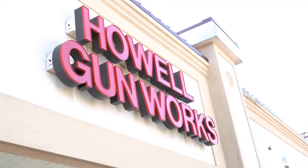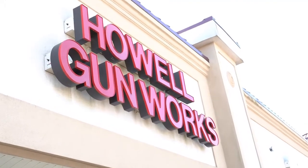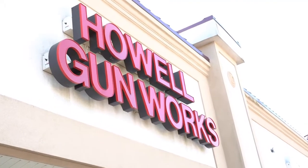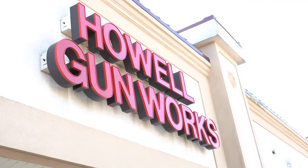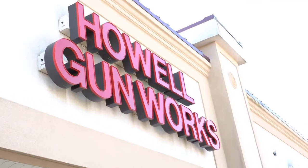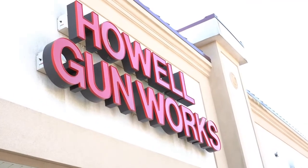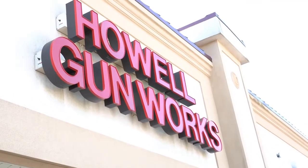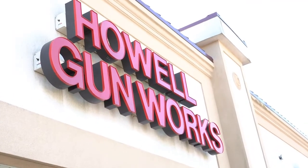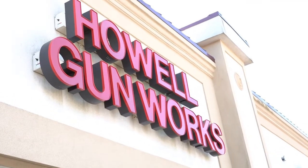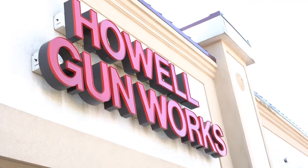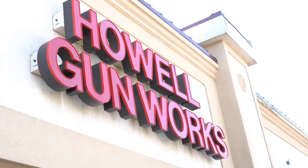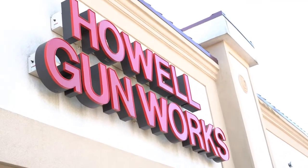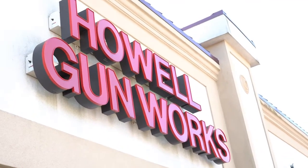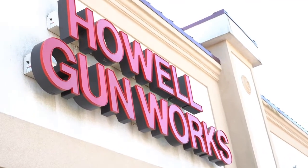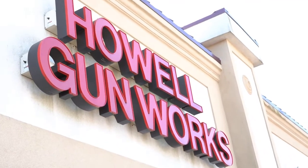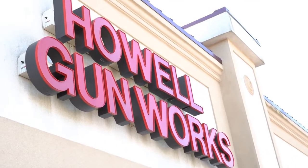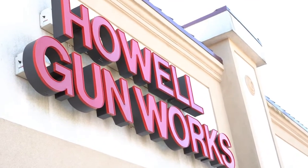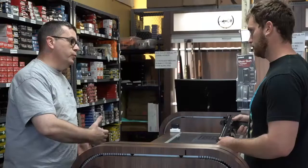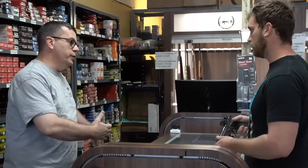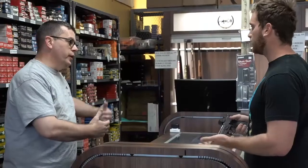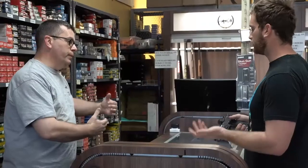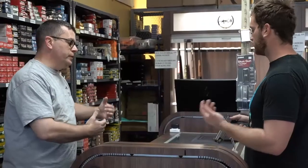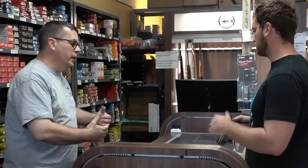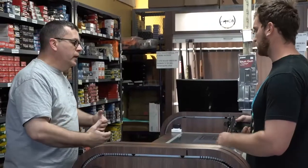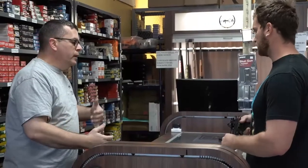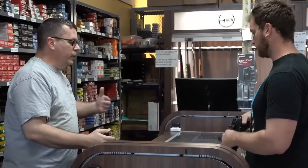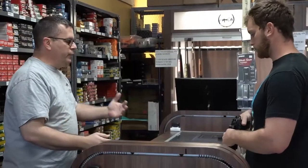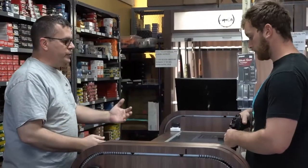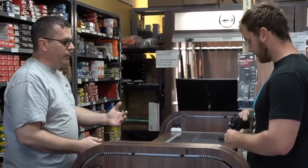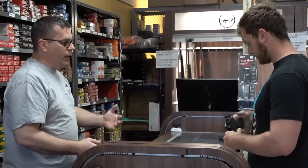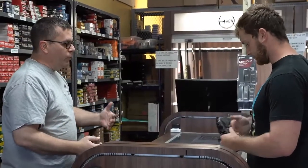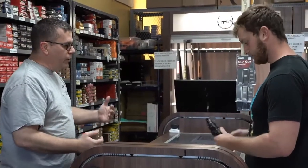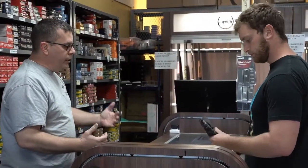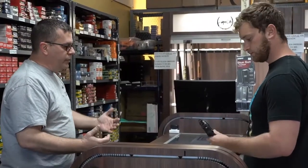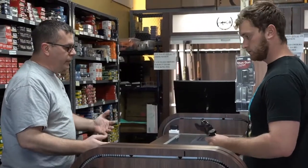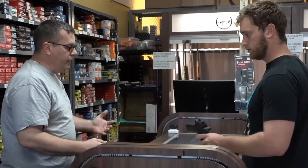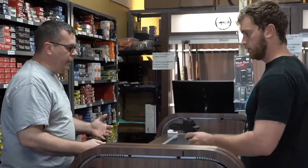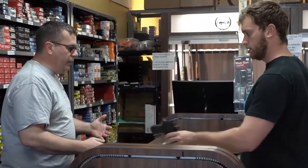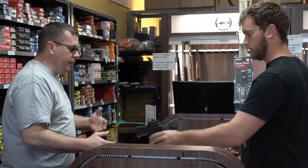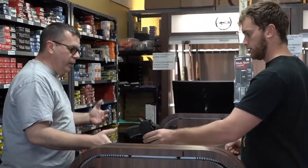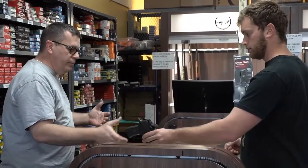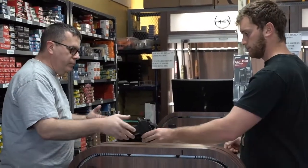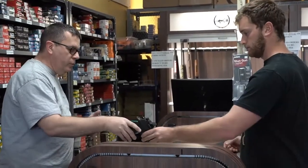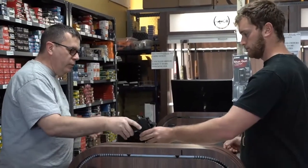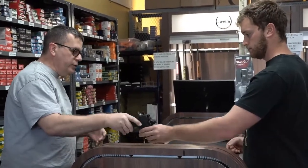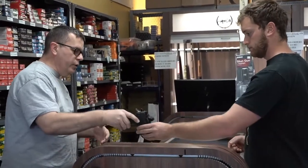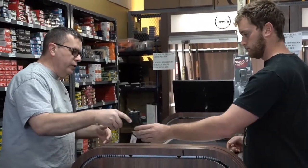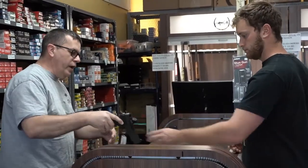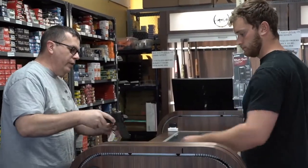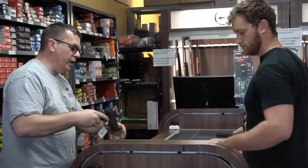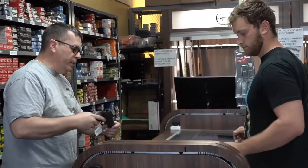gun shops ahead of time because Governor Murphy said in the briefing that they must operate